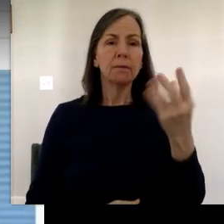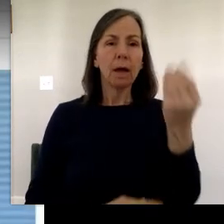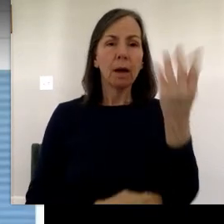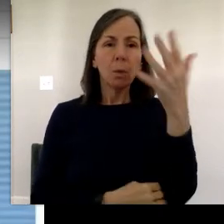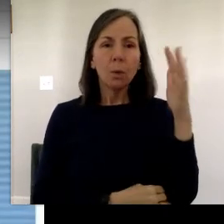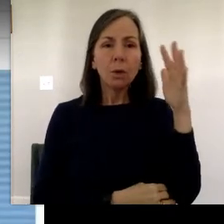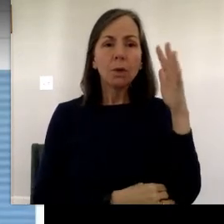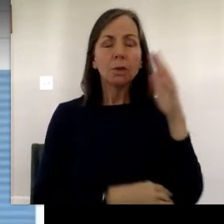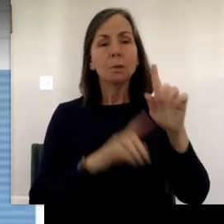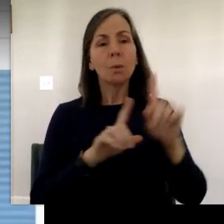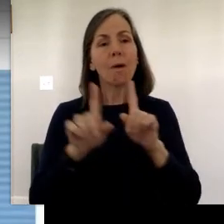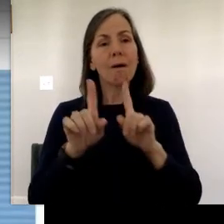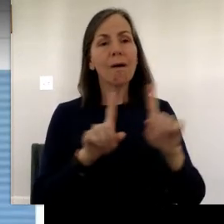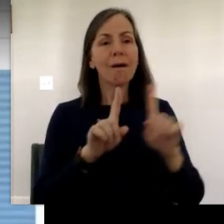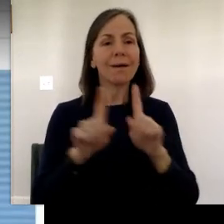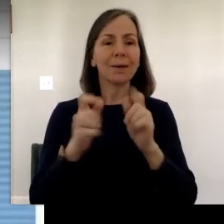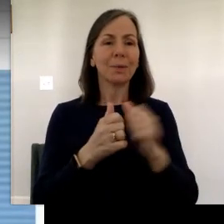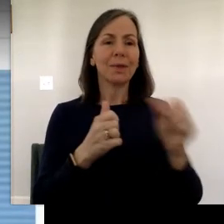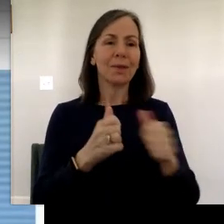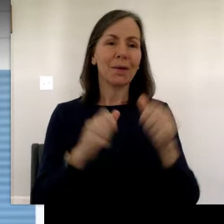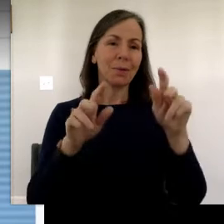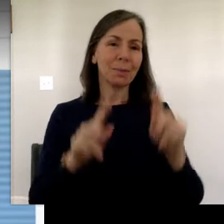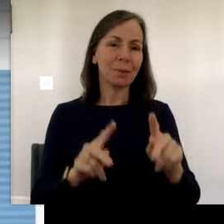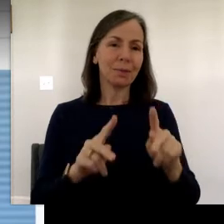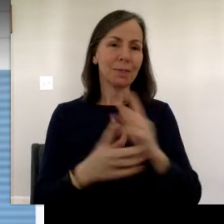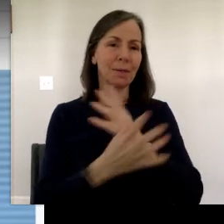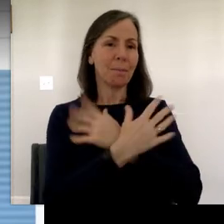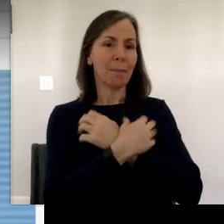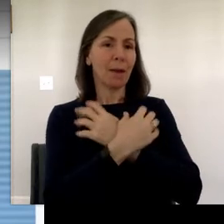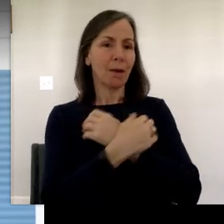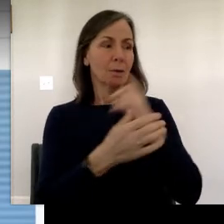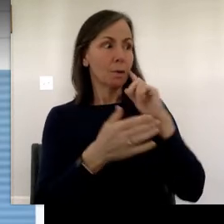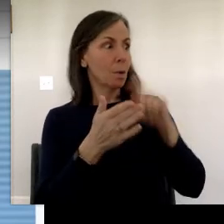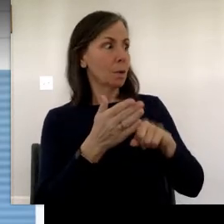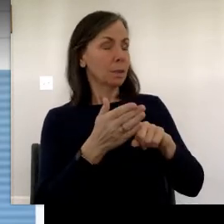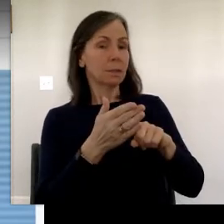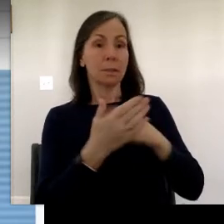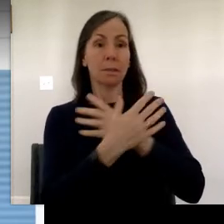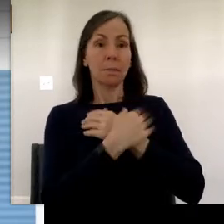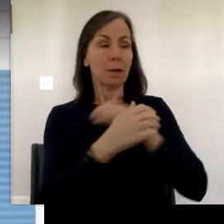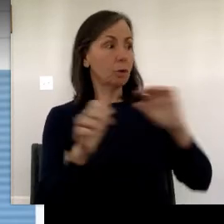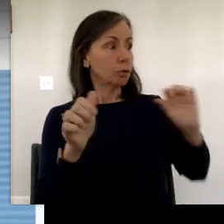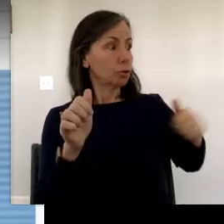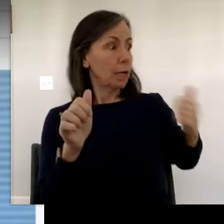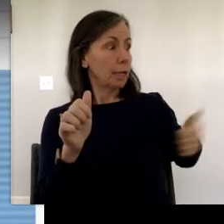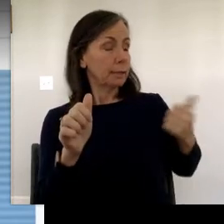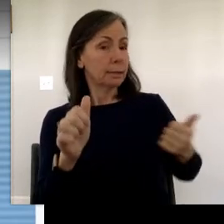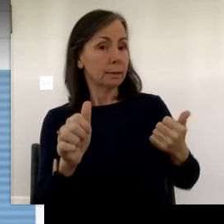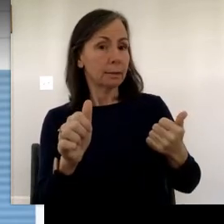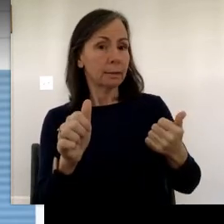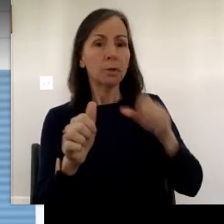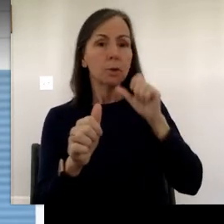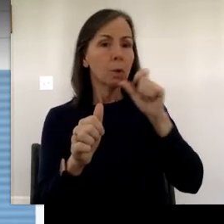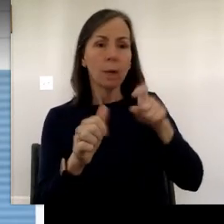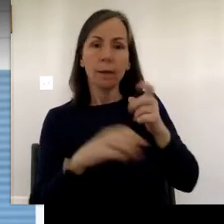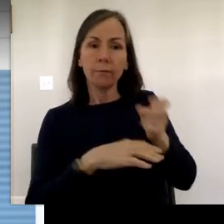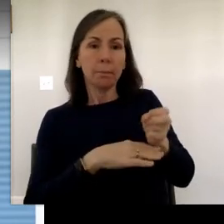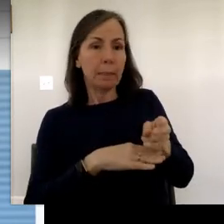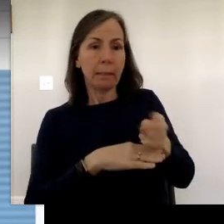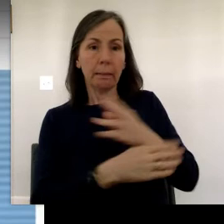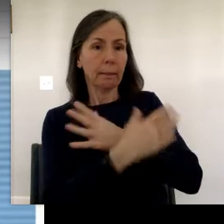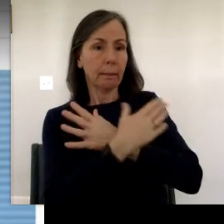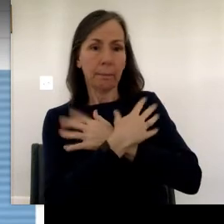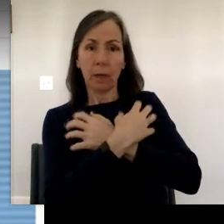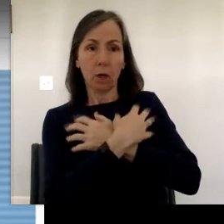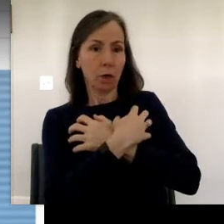another person and you come on a bear and the bear chases you, you don't have to be faster than the bear. You only have